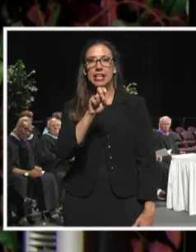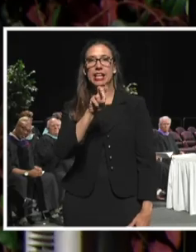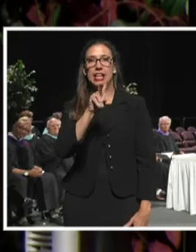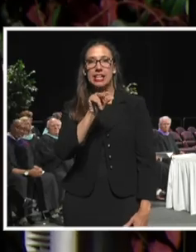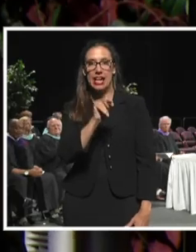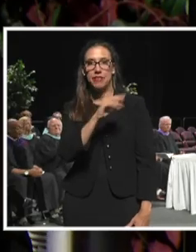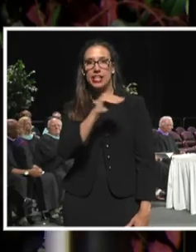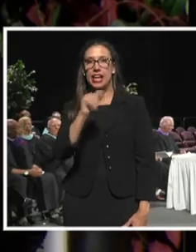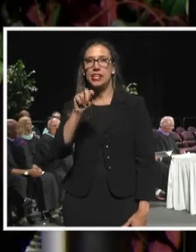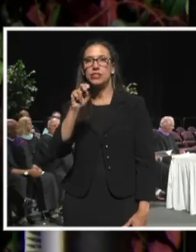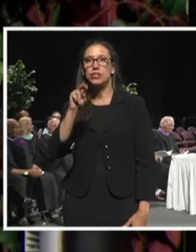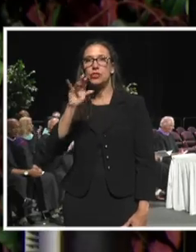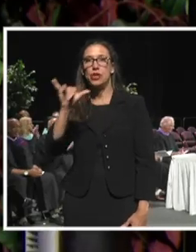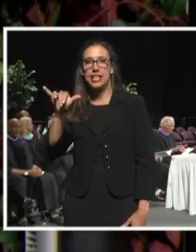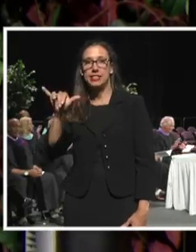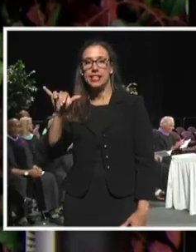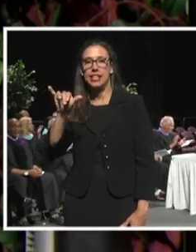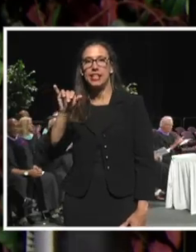Nguyen.